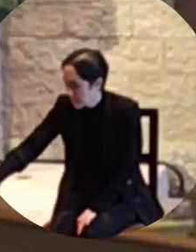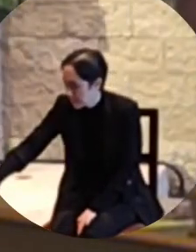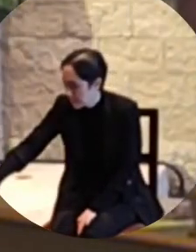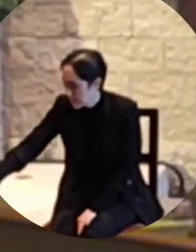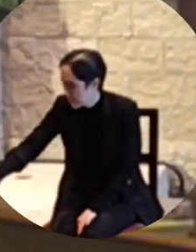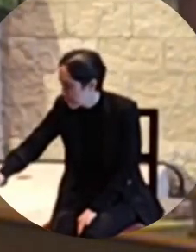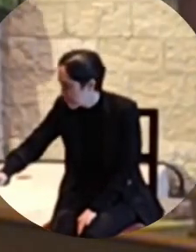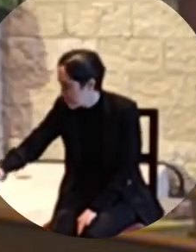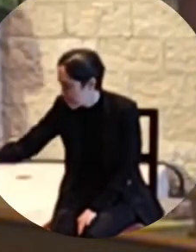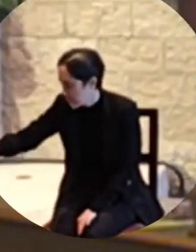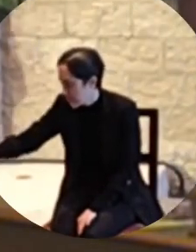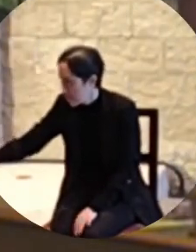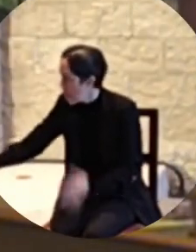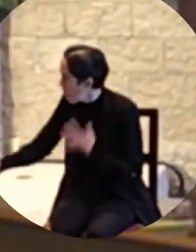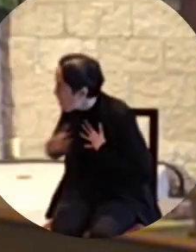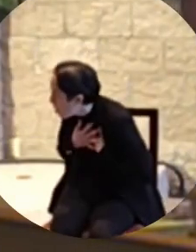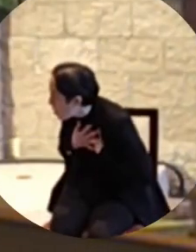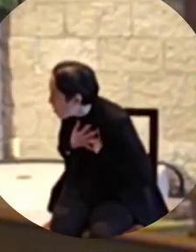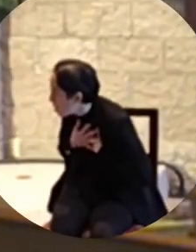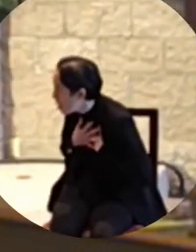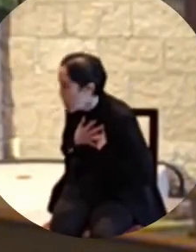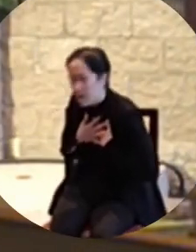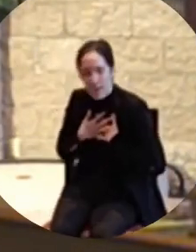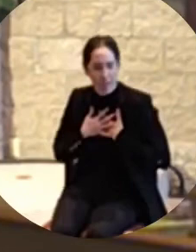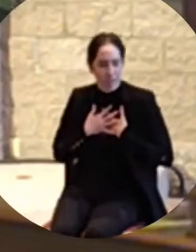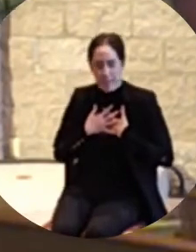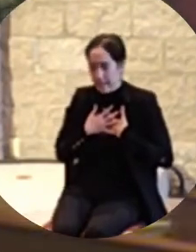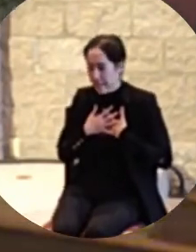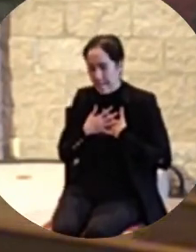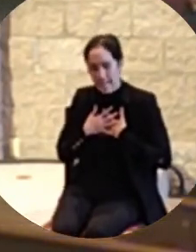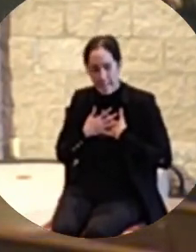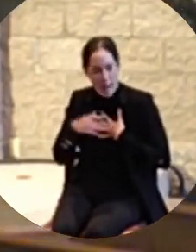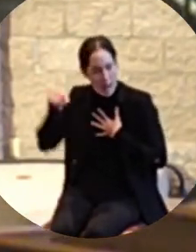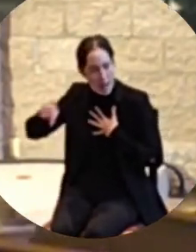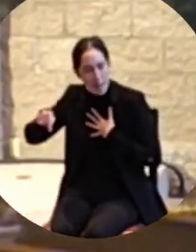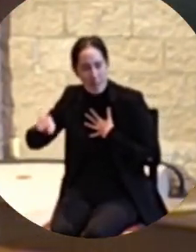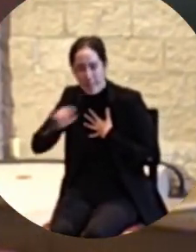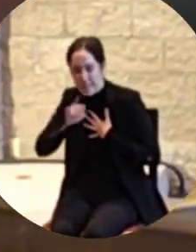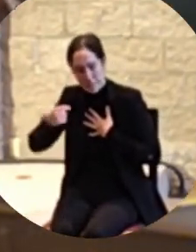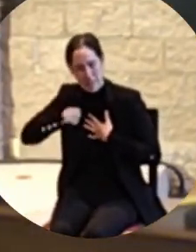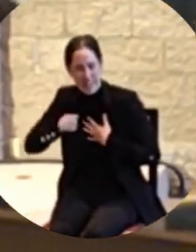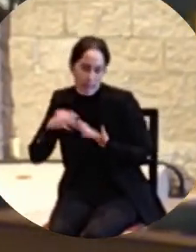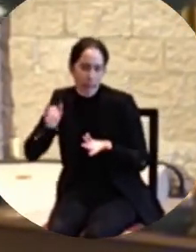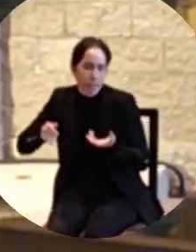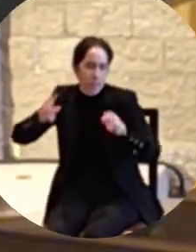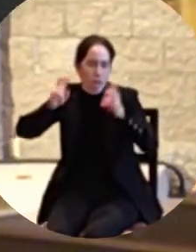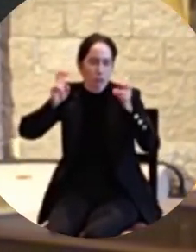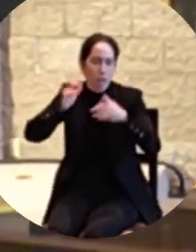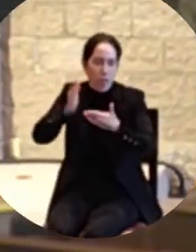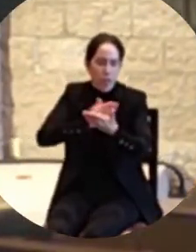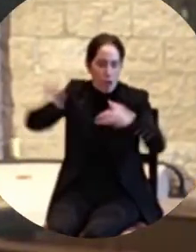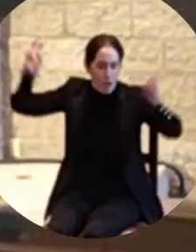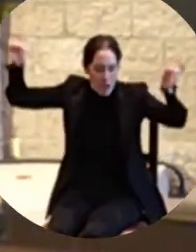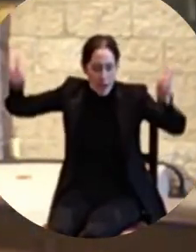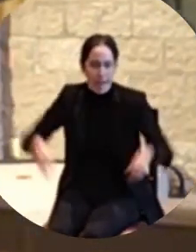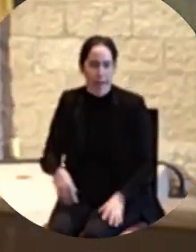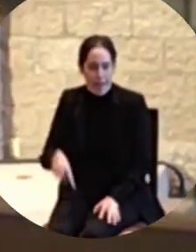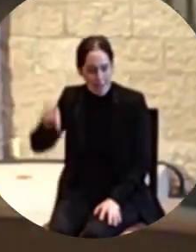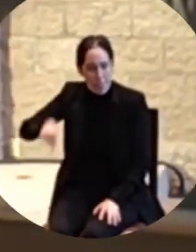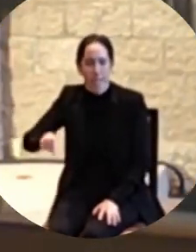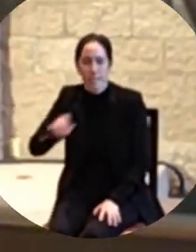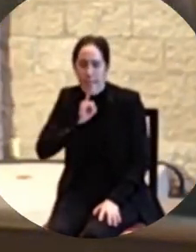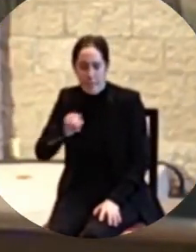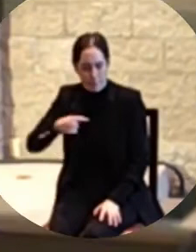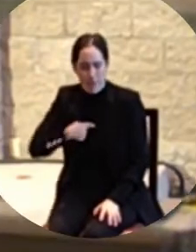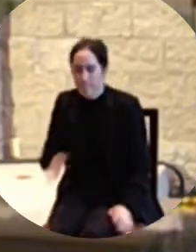My goodness, this is me, you know, regardless of our experiences, regardless of what we've done, regardless of the